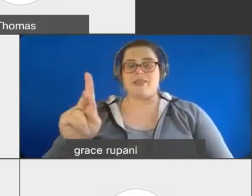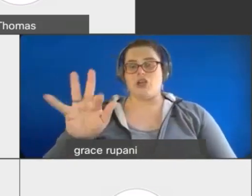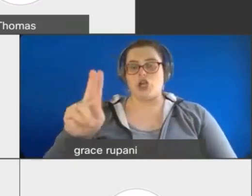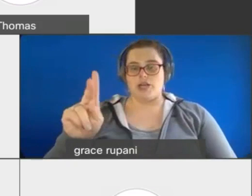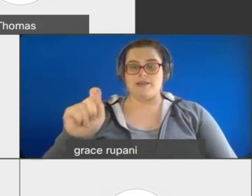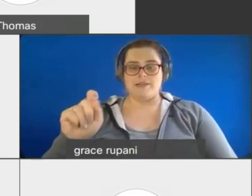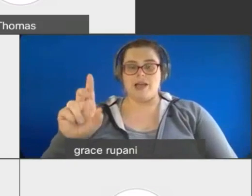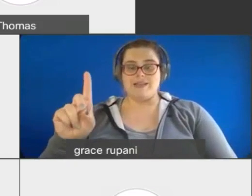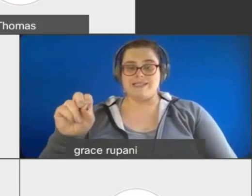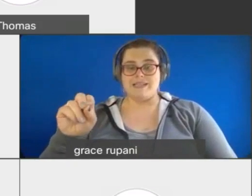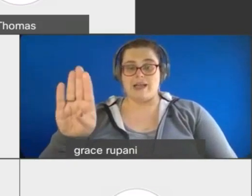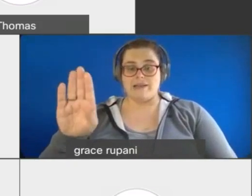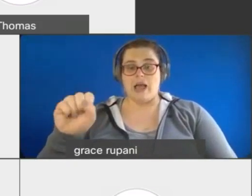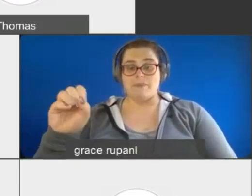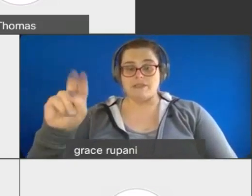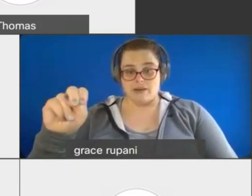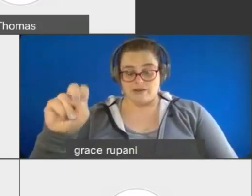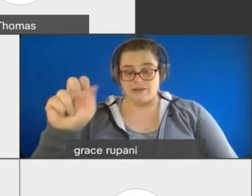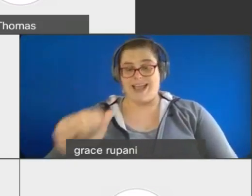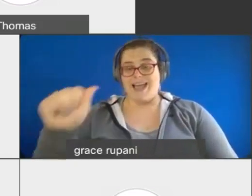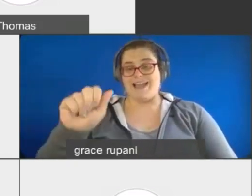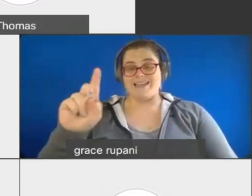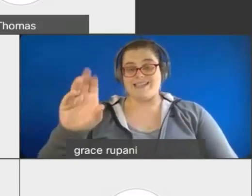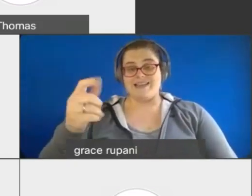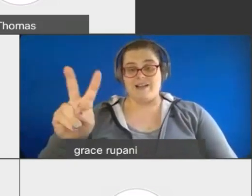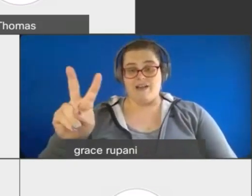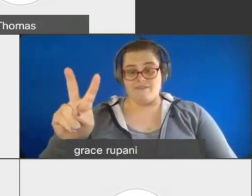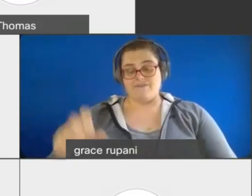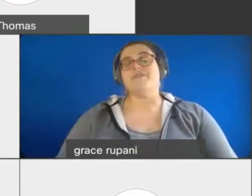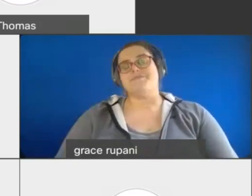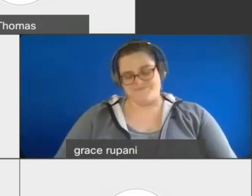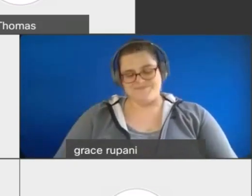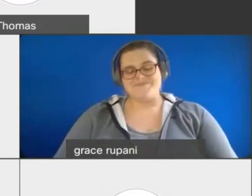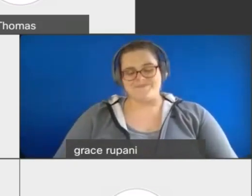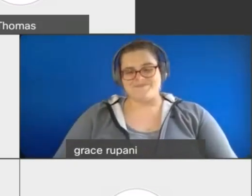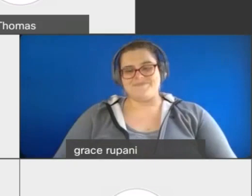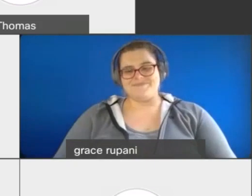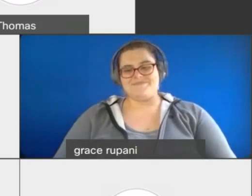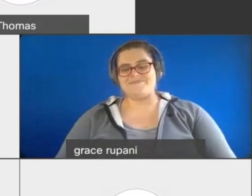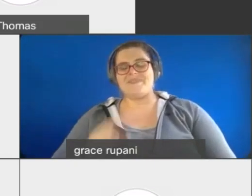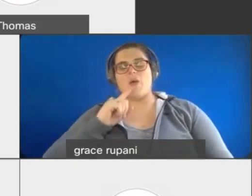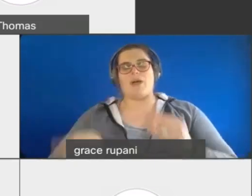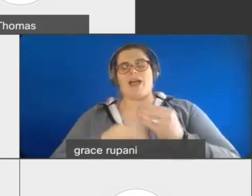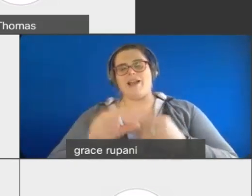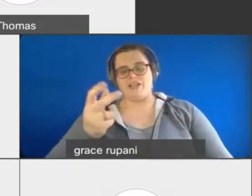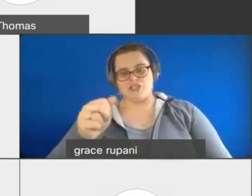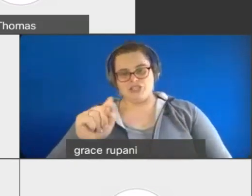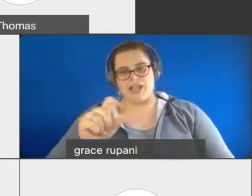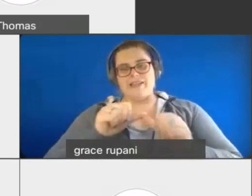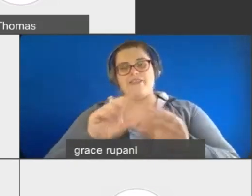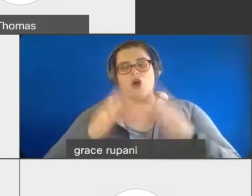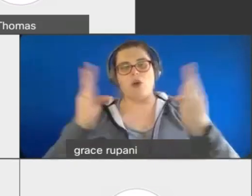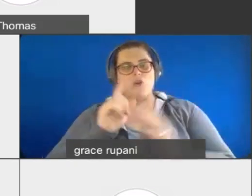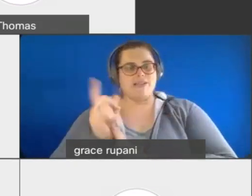kirk.d as in dog, ob as in boy, son @dc.gov. And I'll put it in the chat and leave it open for a second so anyone